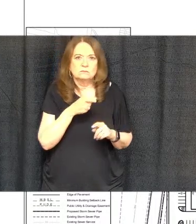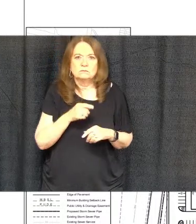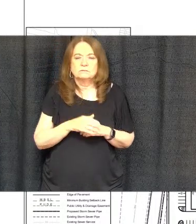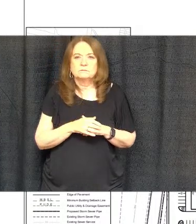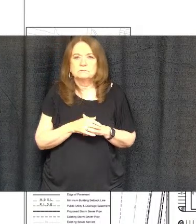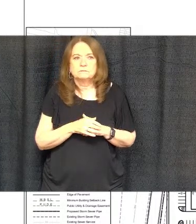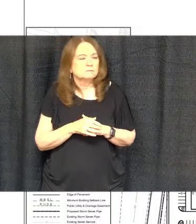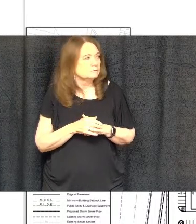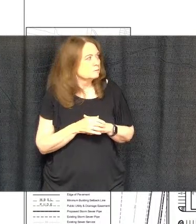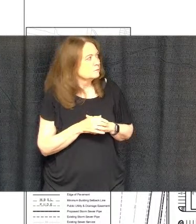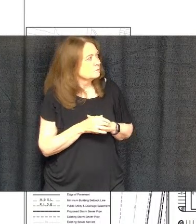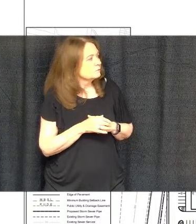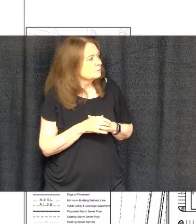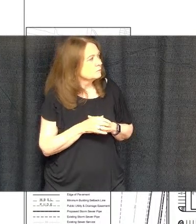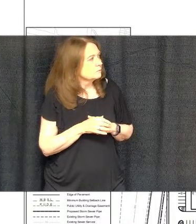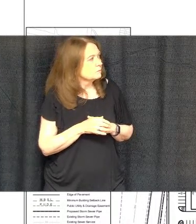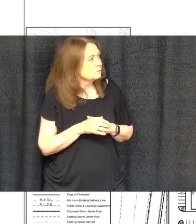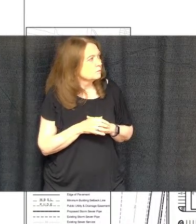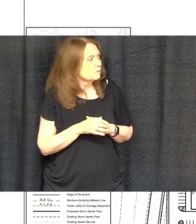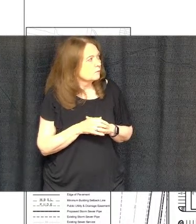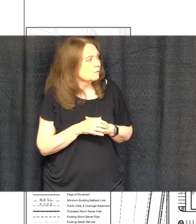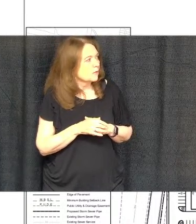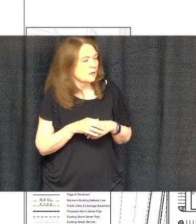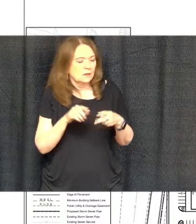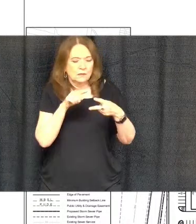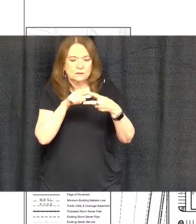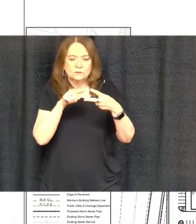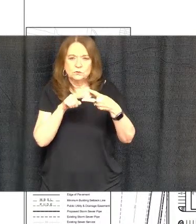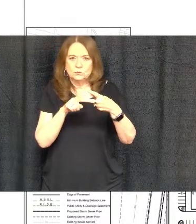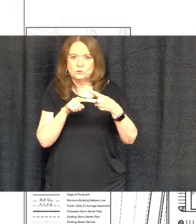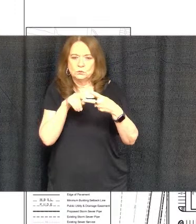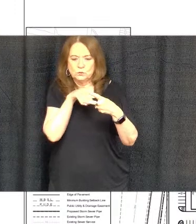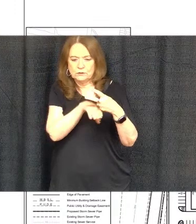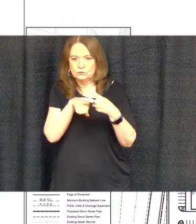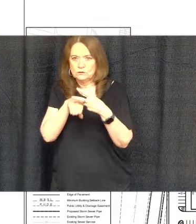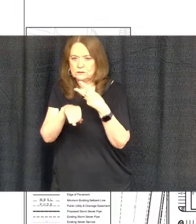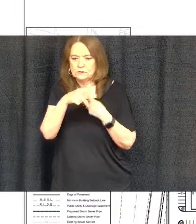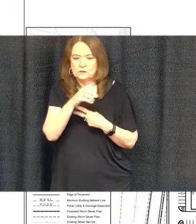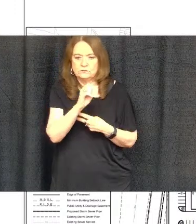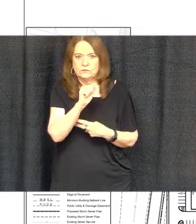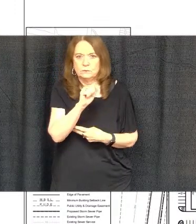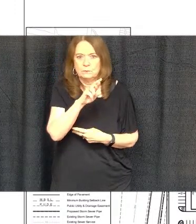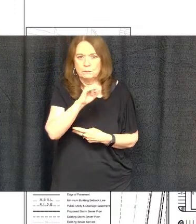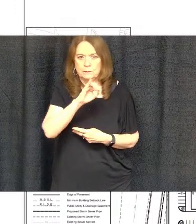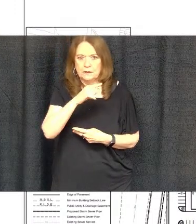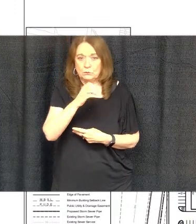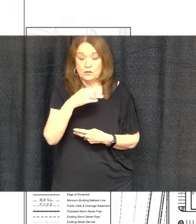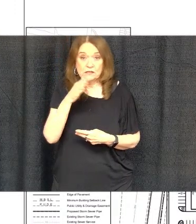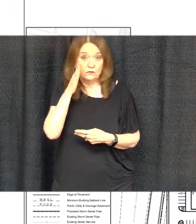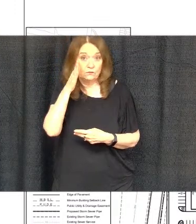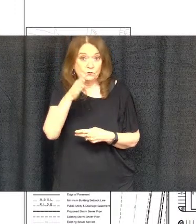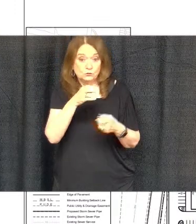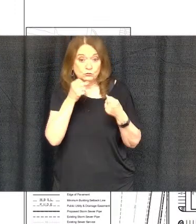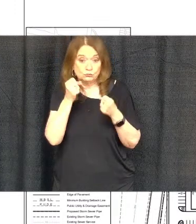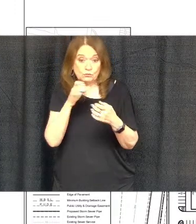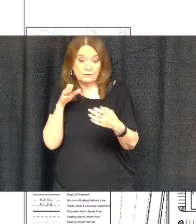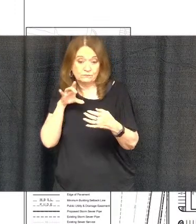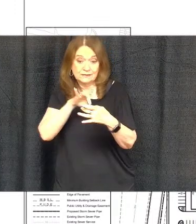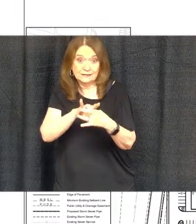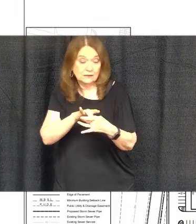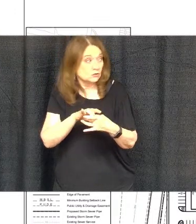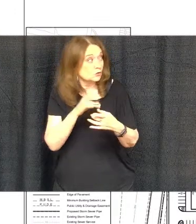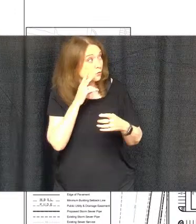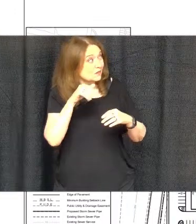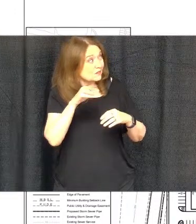second. It has 2 key entry points off Pea Ridge Road. It has a future driveway connection, as you can see in the top